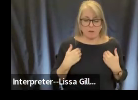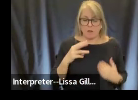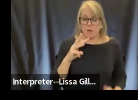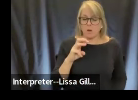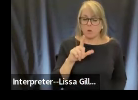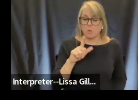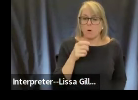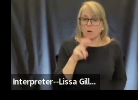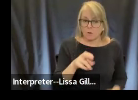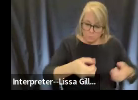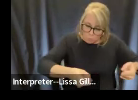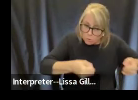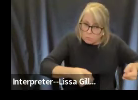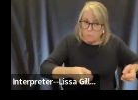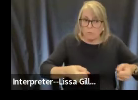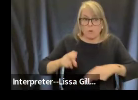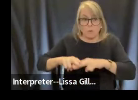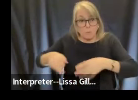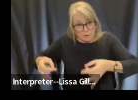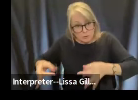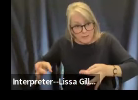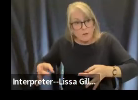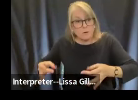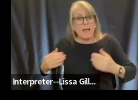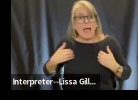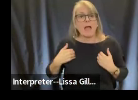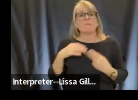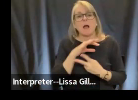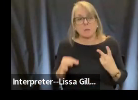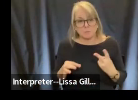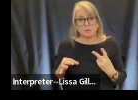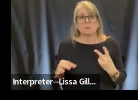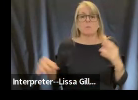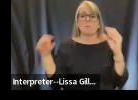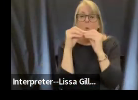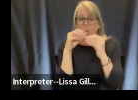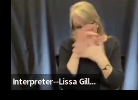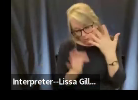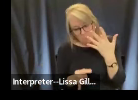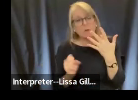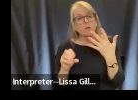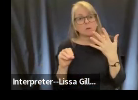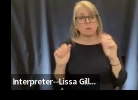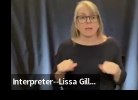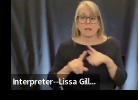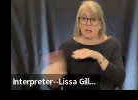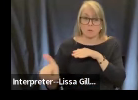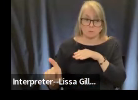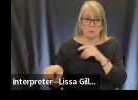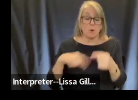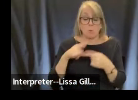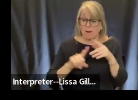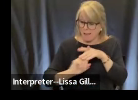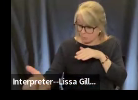have some help, some extra options for them to be able to get out. And then once you get out, stay